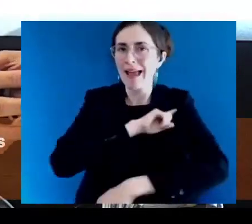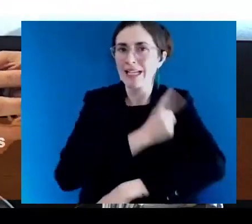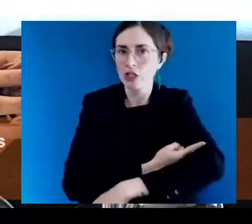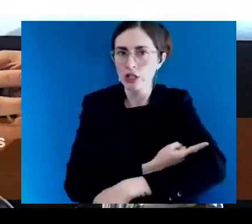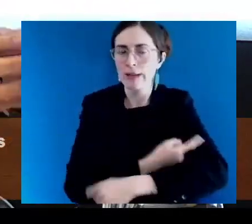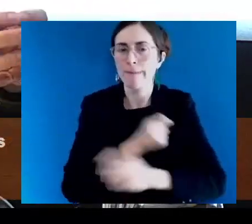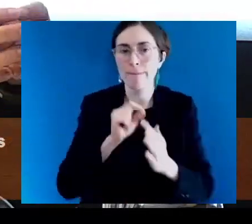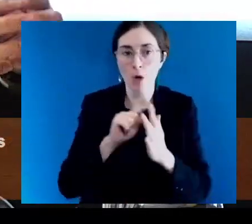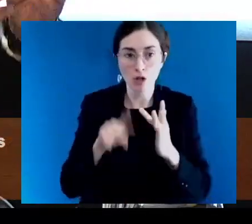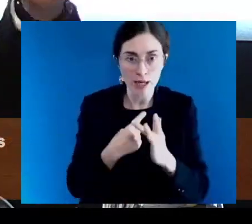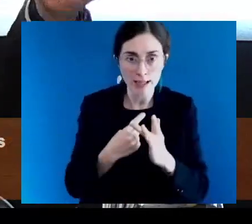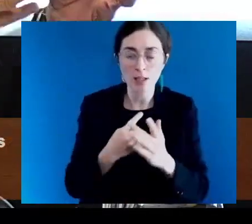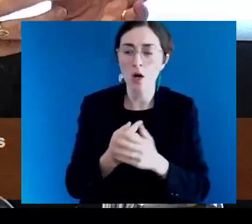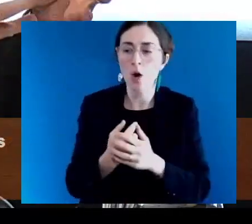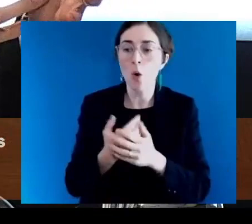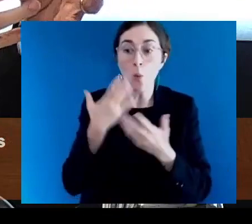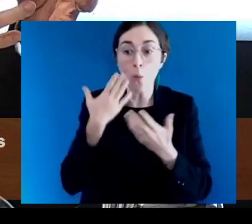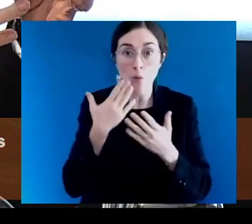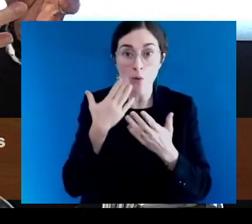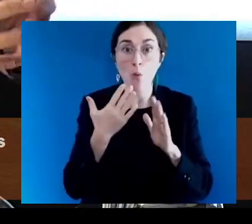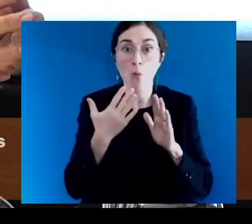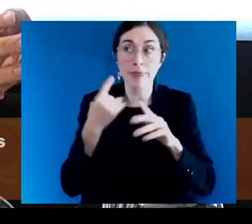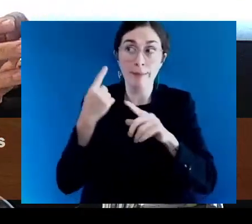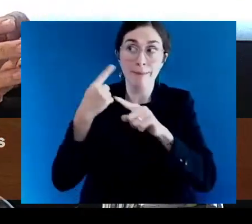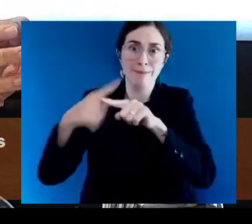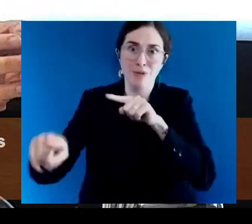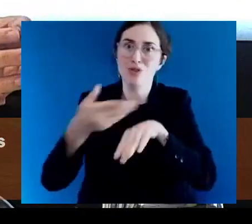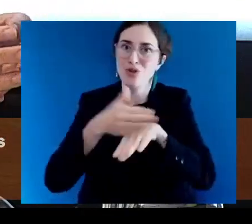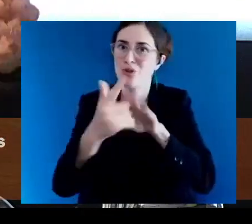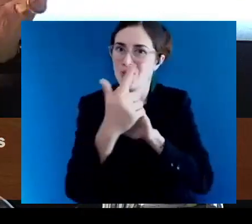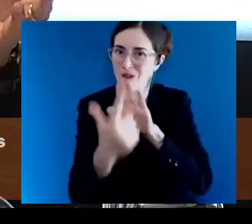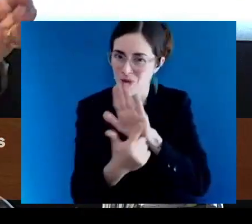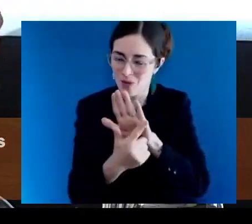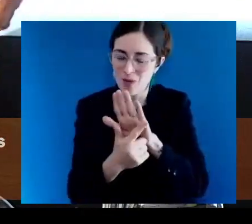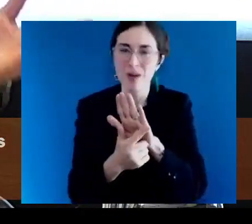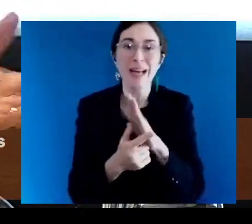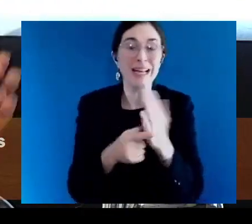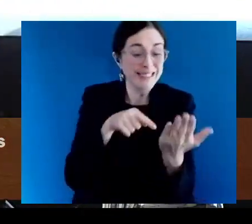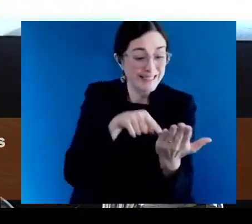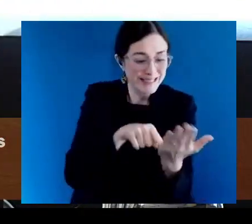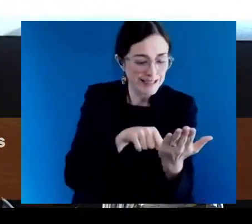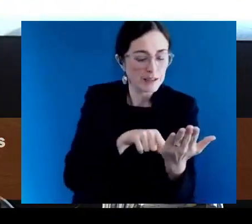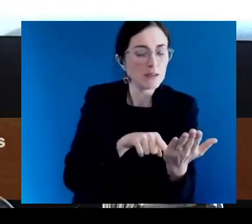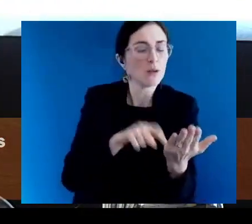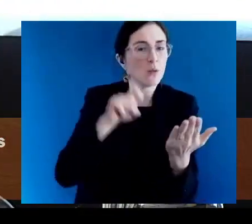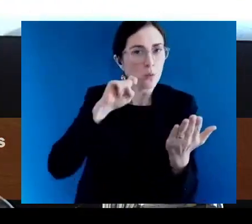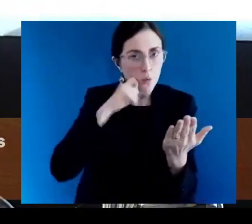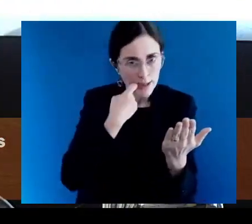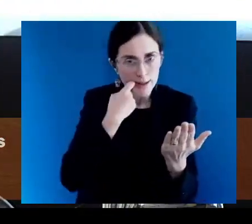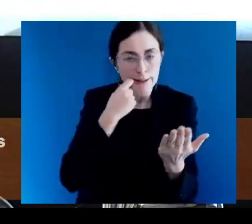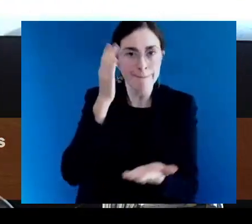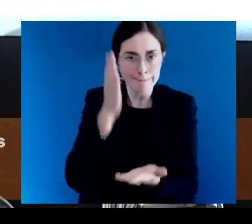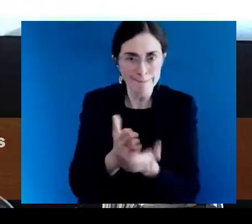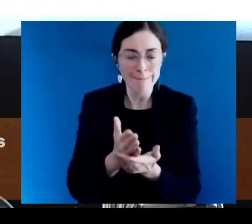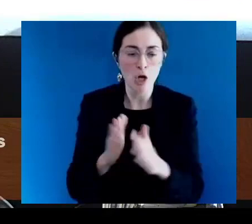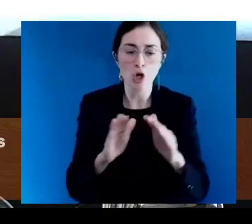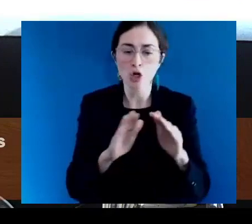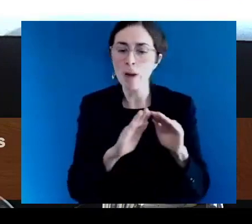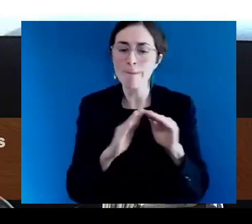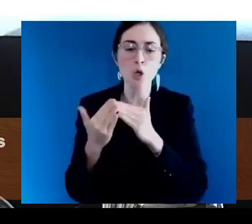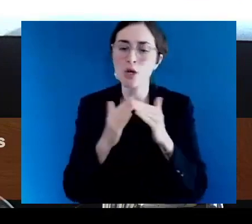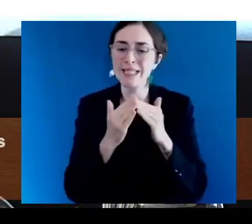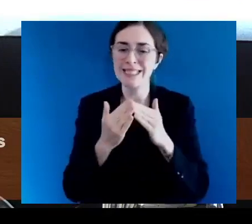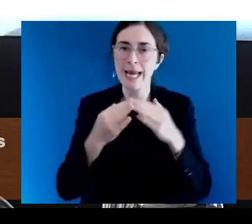that we're working on, will have embedded in it a community benefit arrangement for traditional. But we